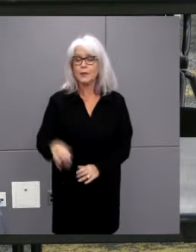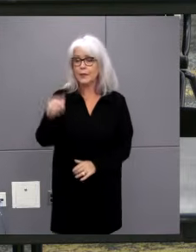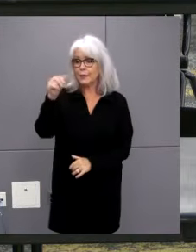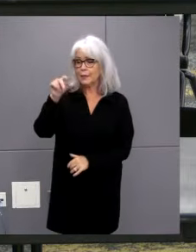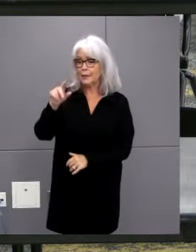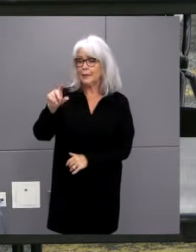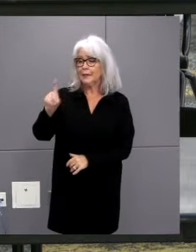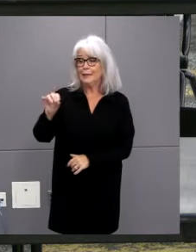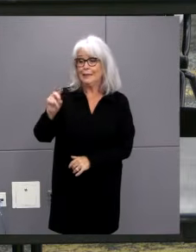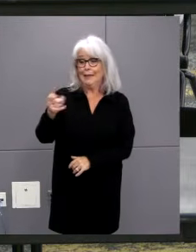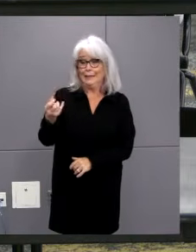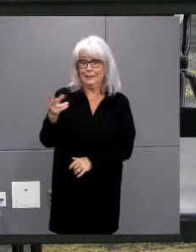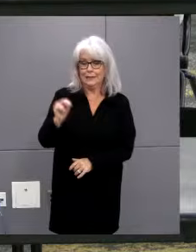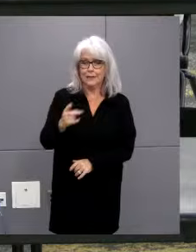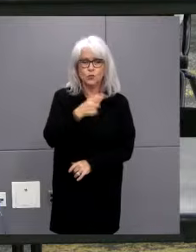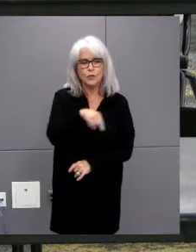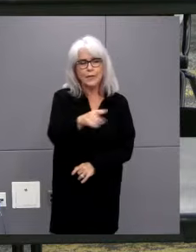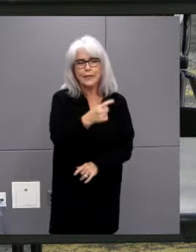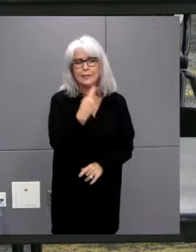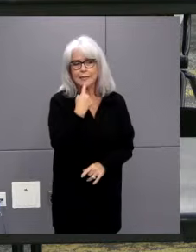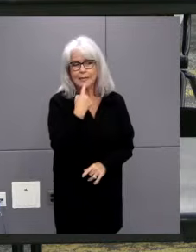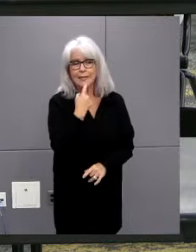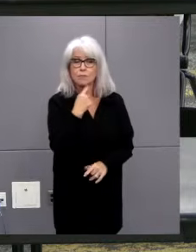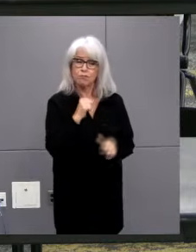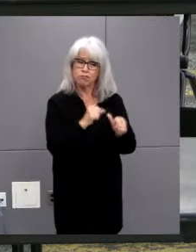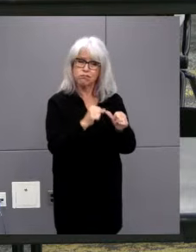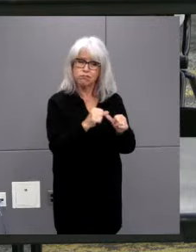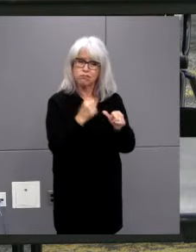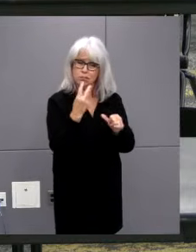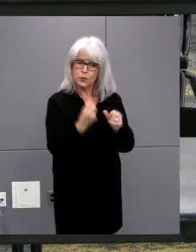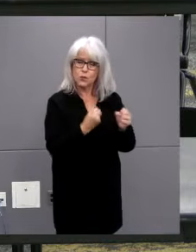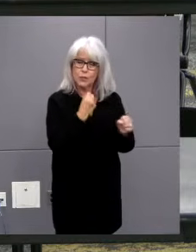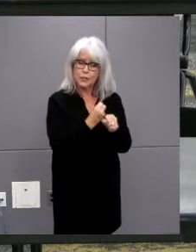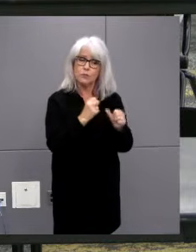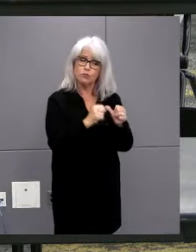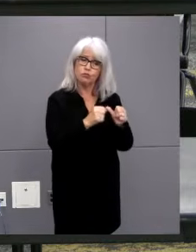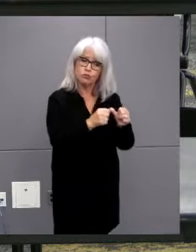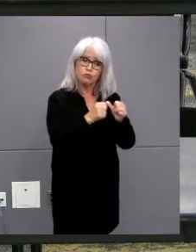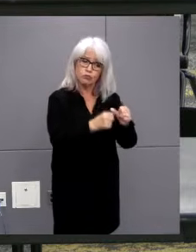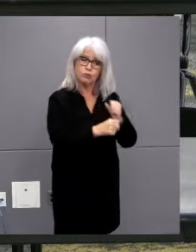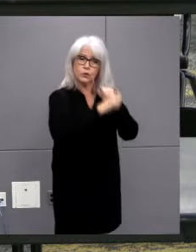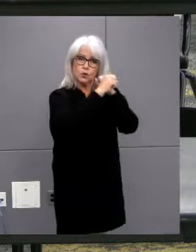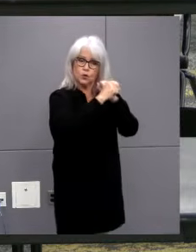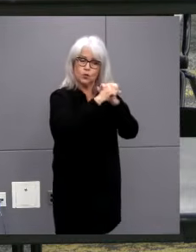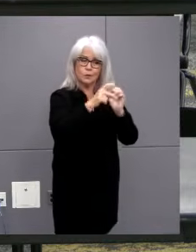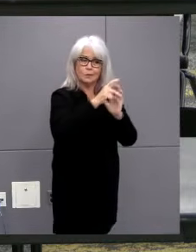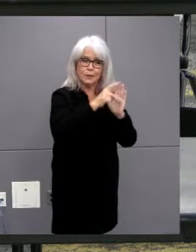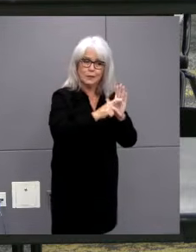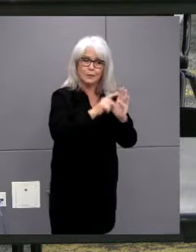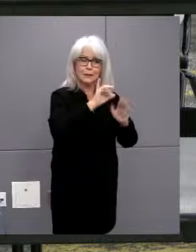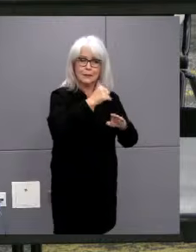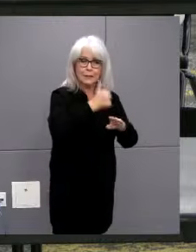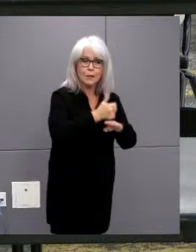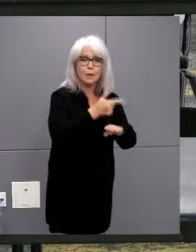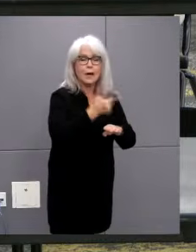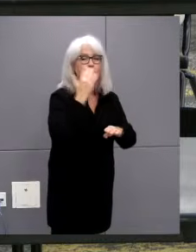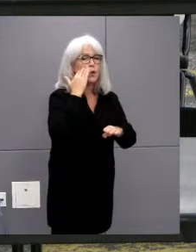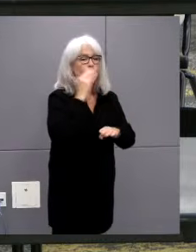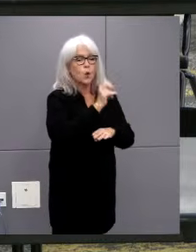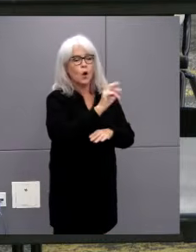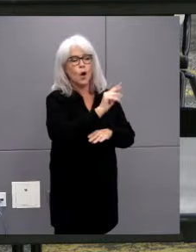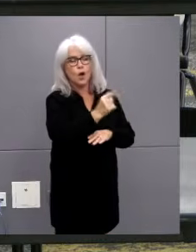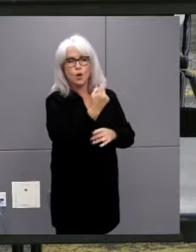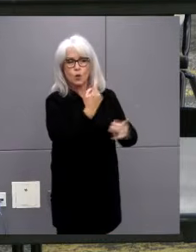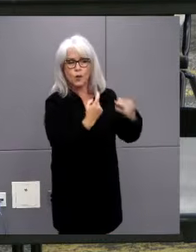Larry, you mentioned that this has been ongoing for 2 years or so more than what we anticipated. And I know one of Art's questions